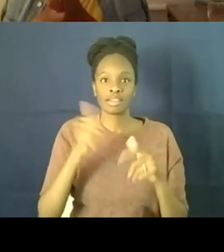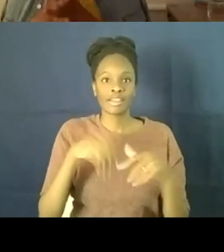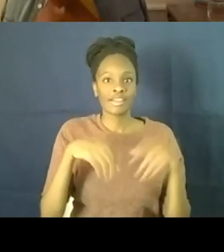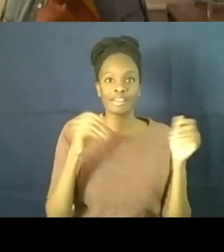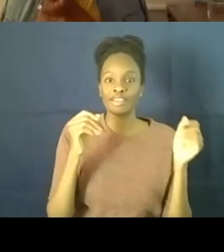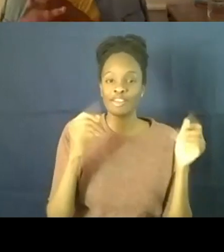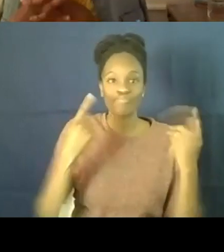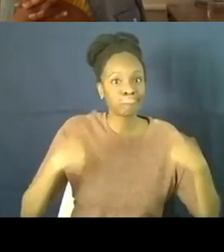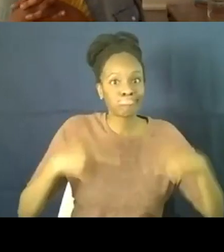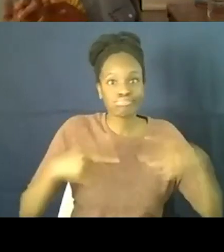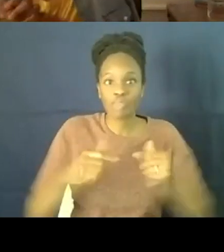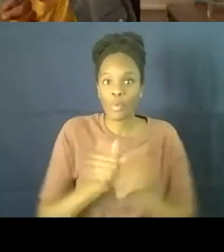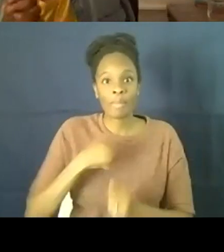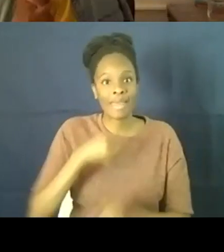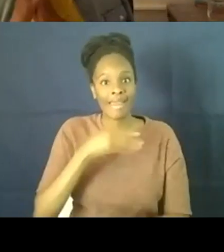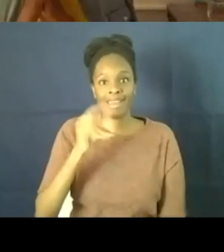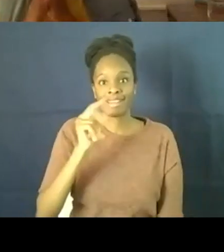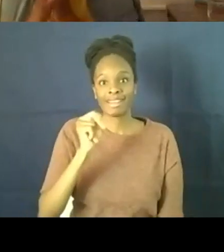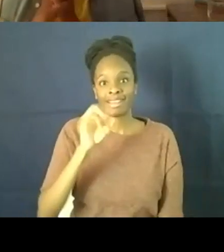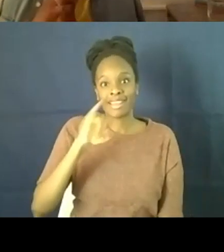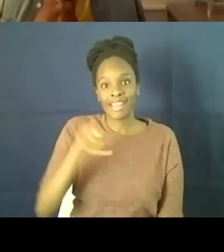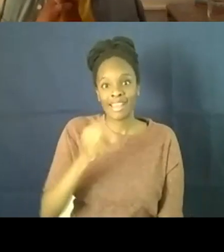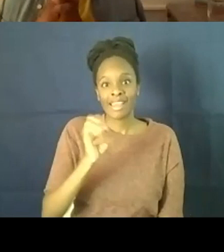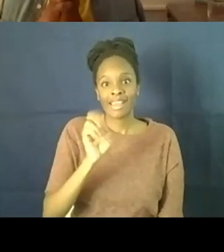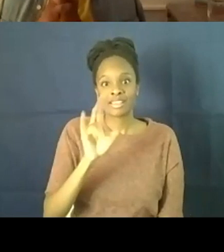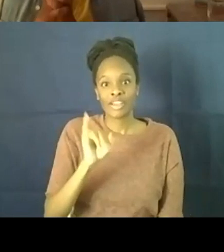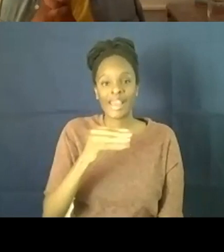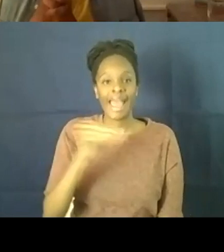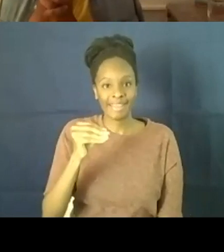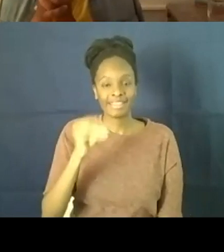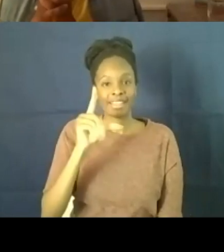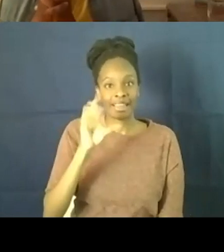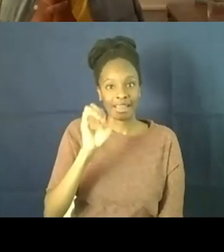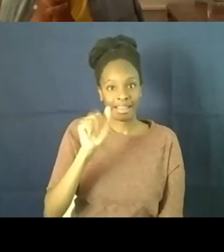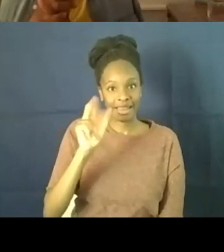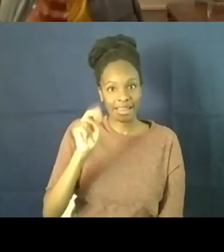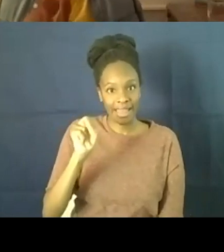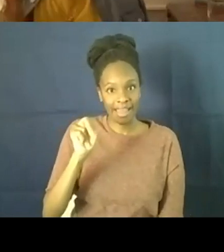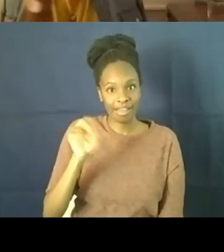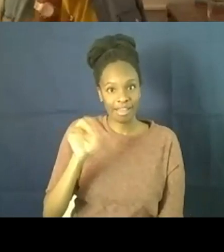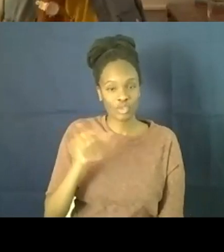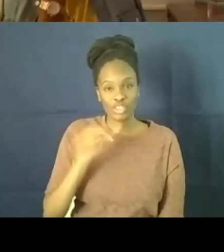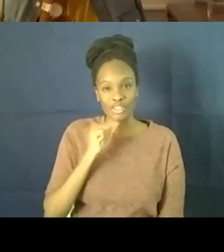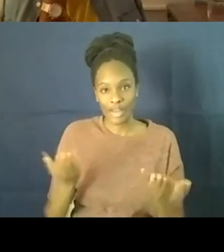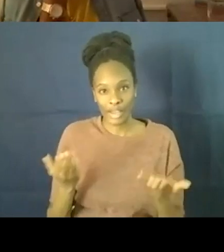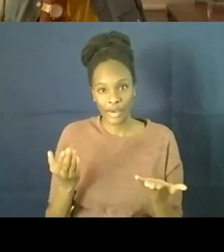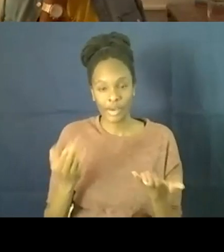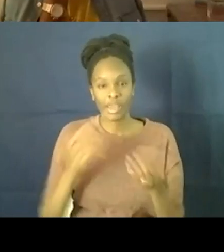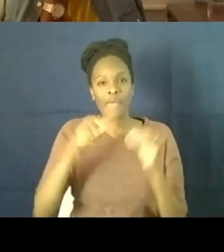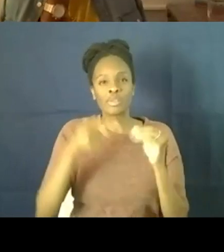go ahead. And Leanne too, who's not here. But it was about